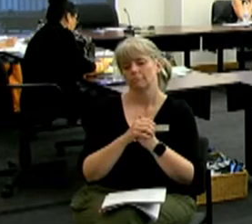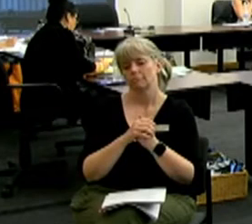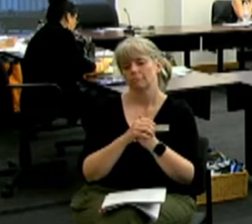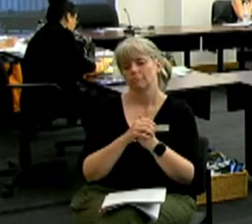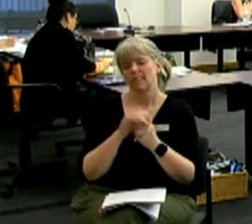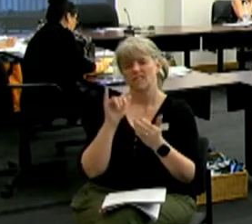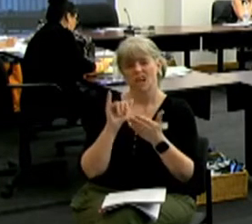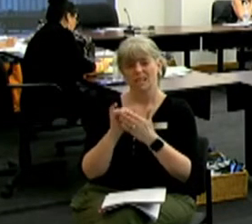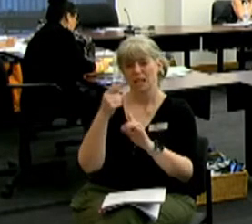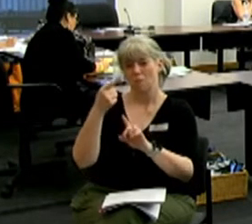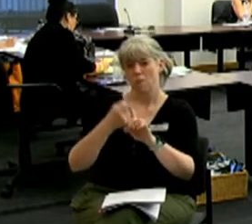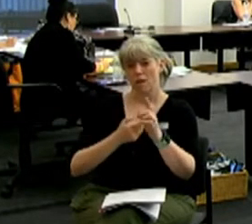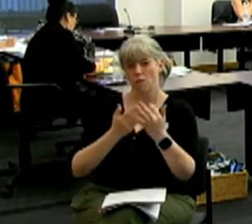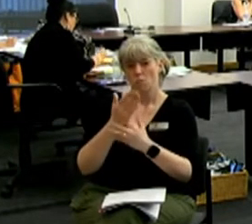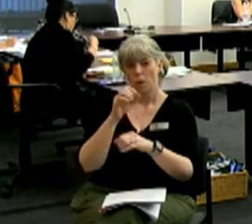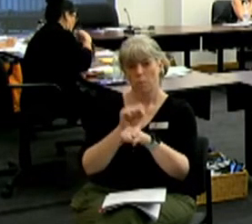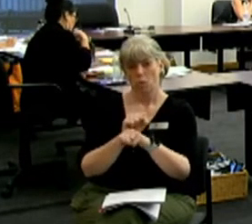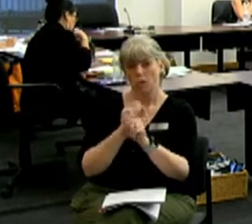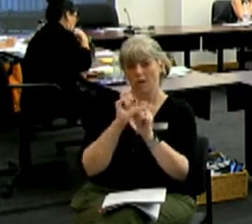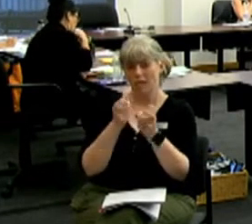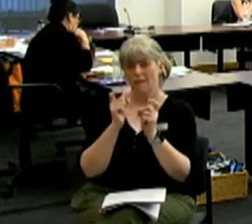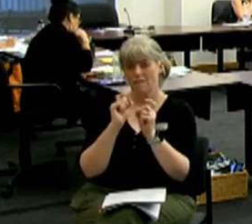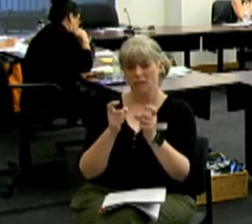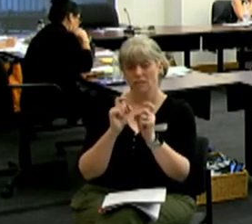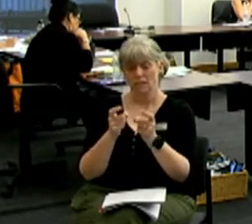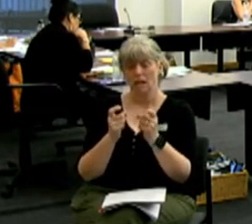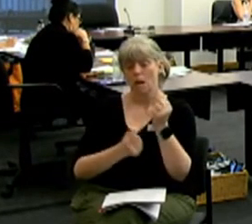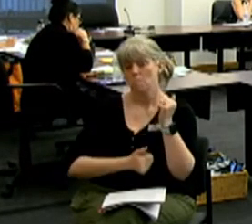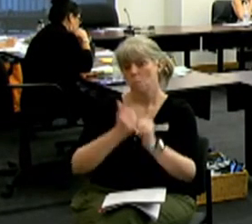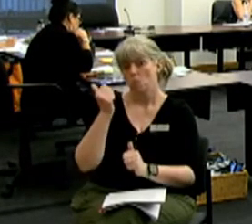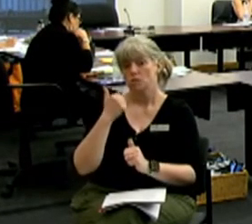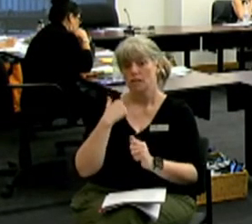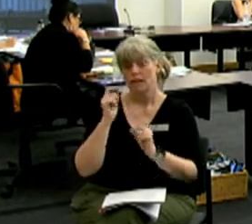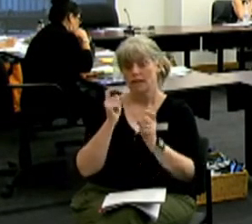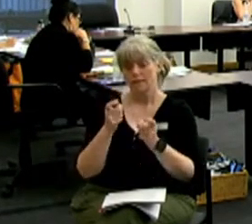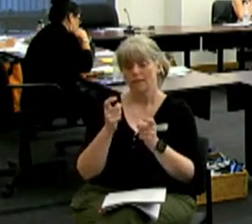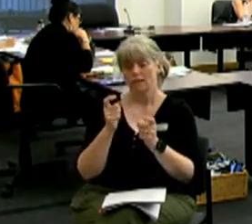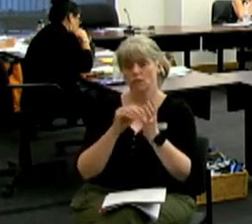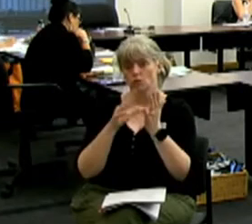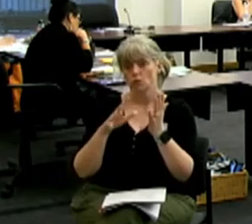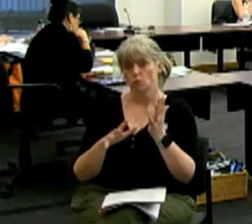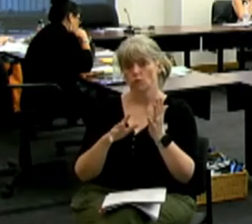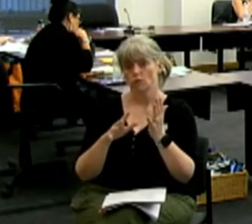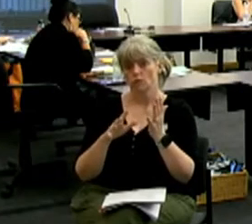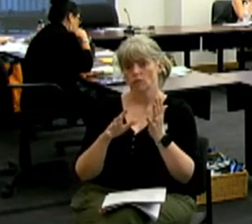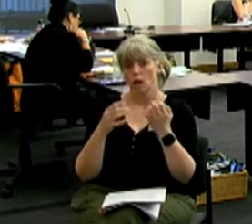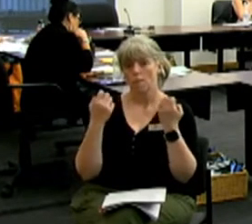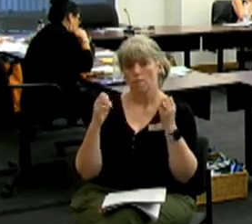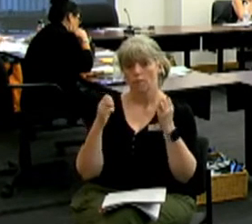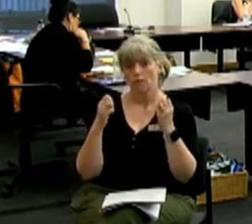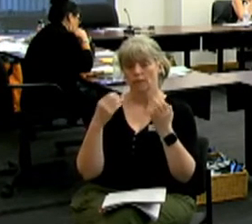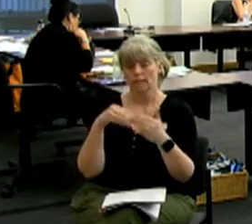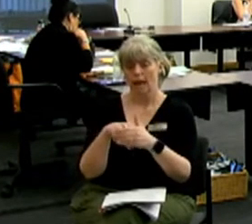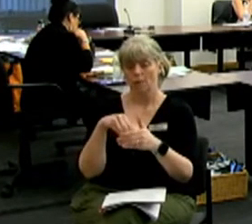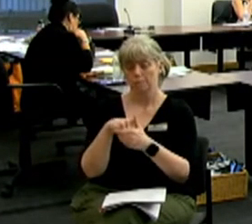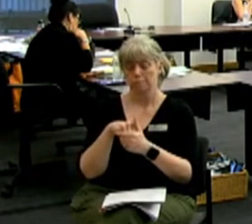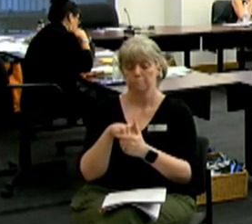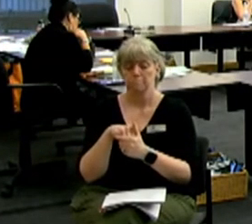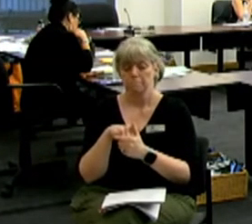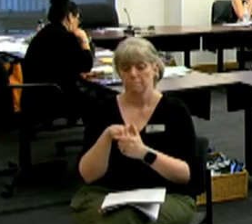and just that month through employee giving. And a majority of those gifts go to our student emergency account.